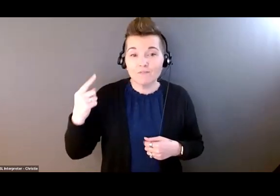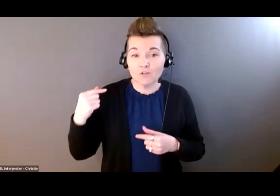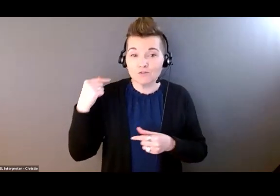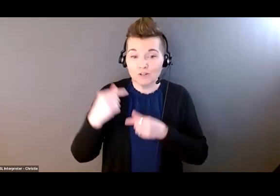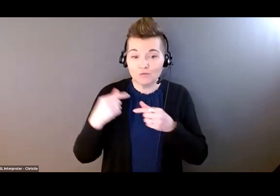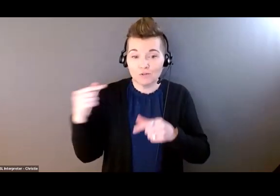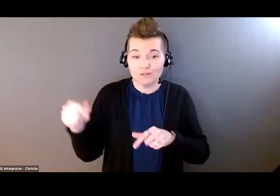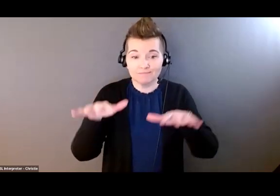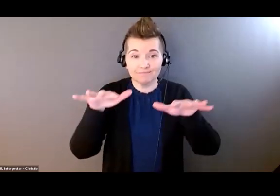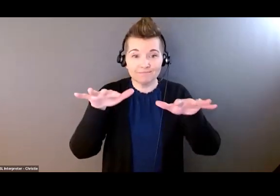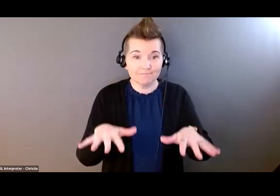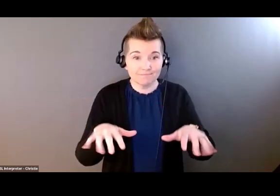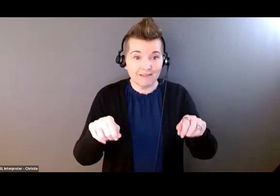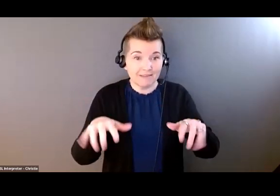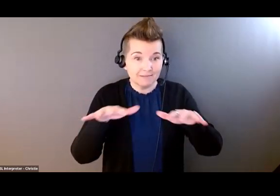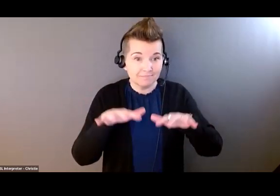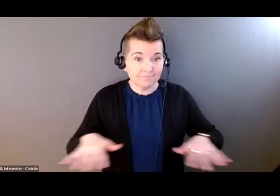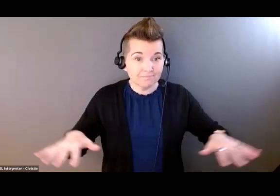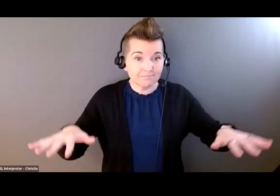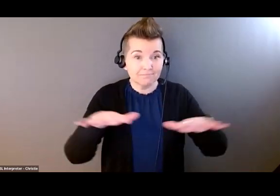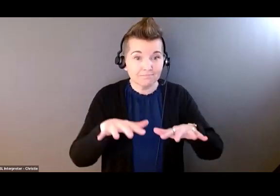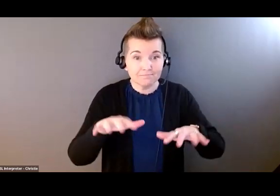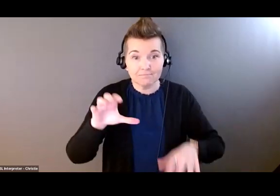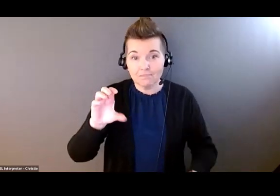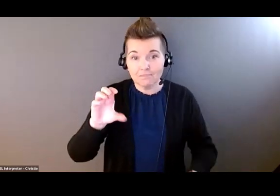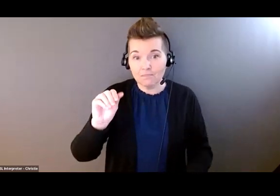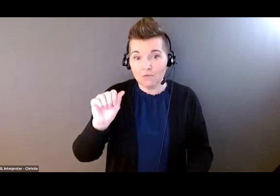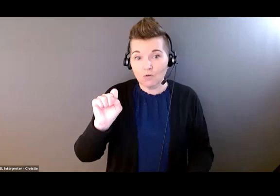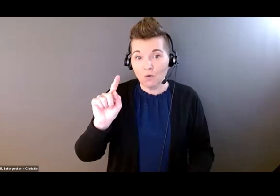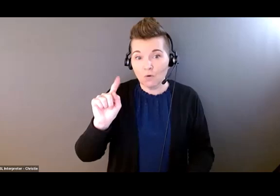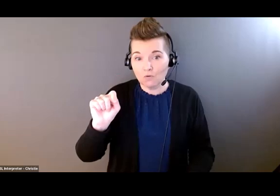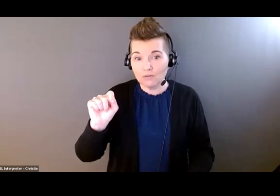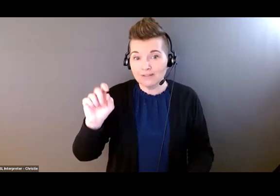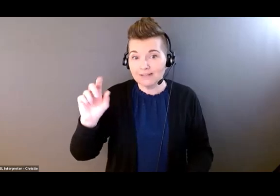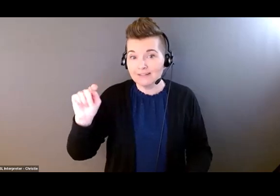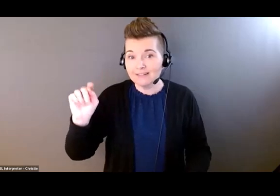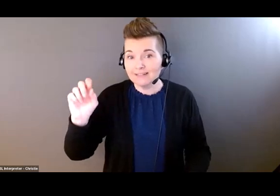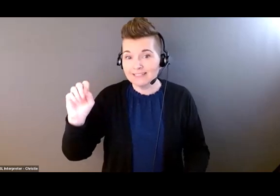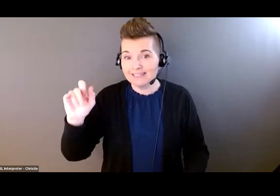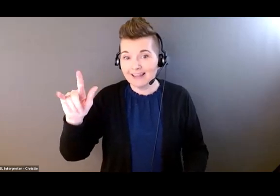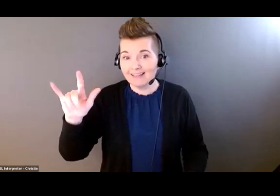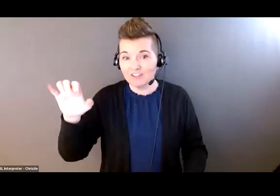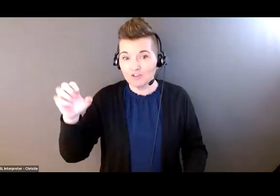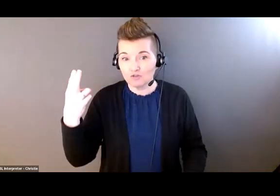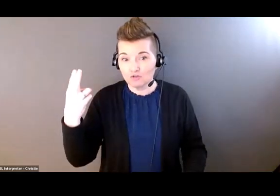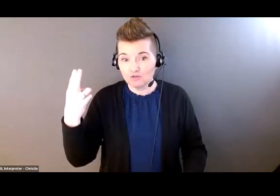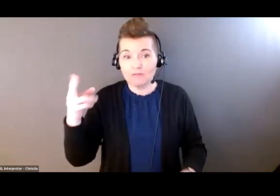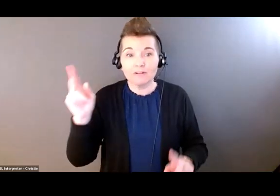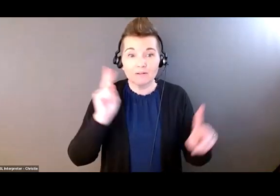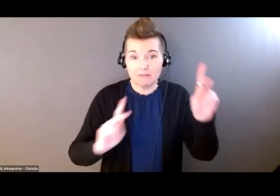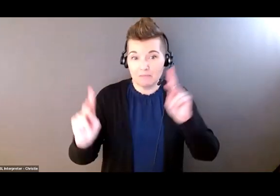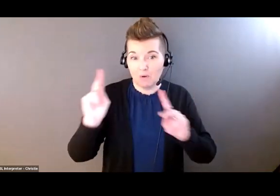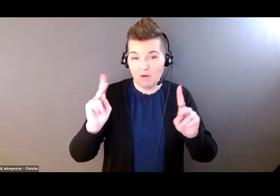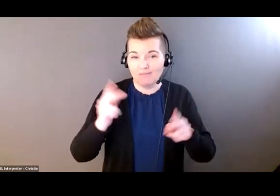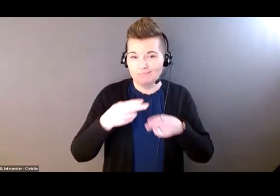pronouns she, her. I am a first generation settler to the ancestral, traditional, and unceded territory of the Coast Salish